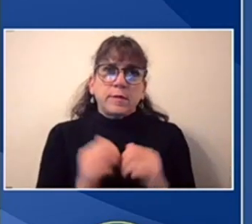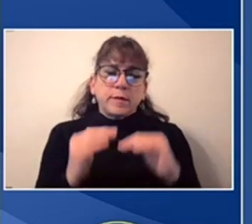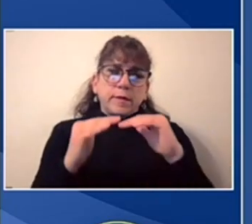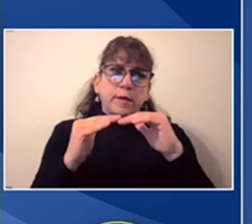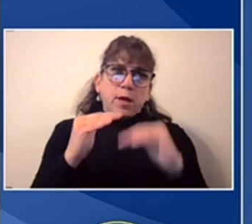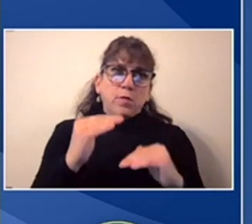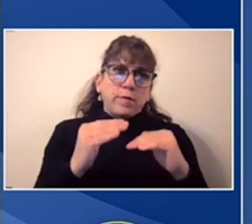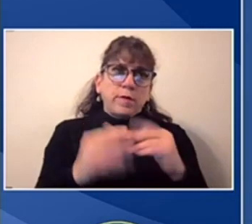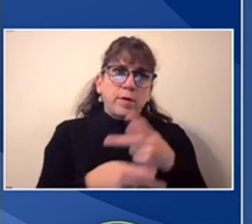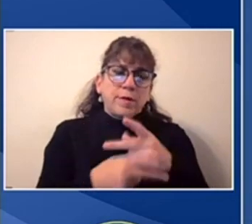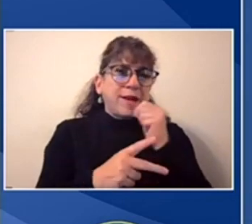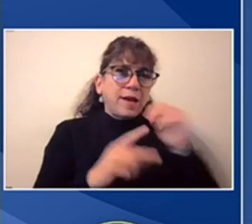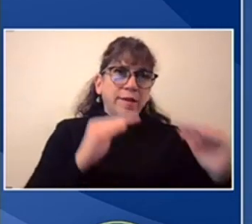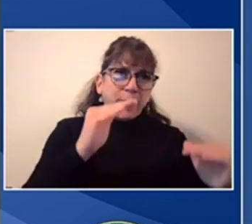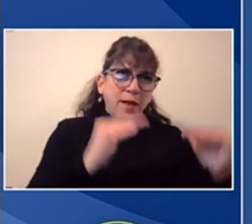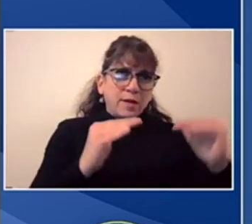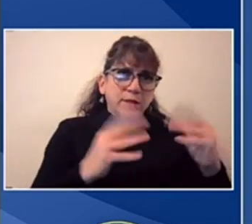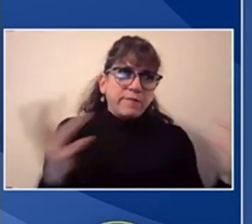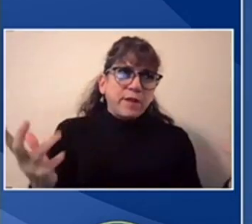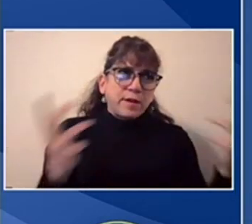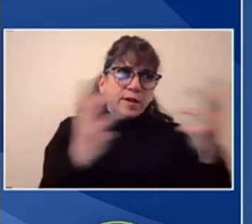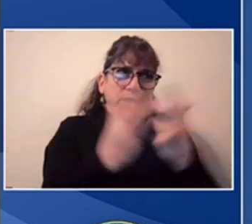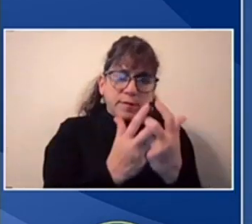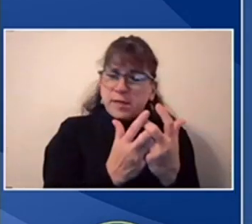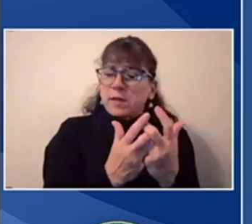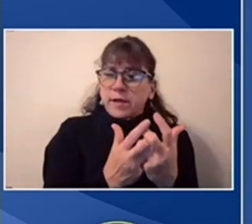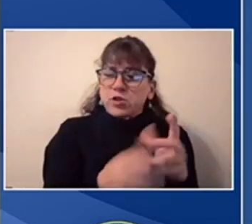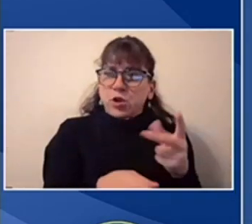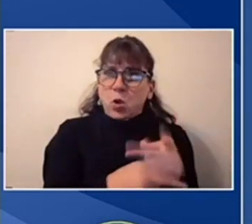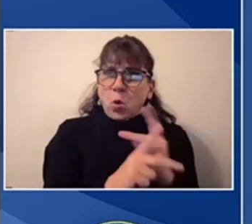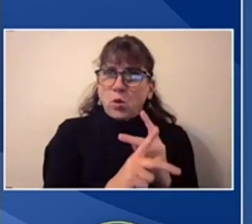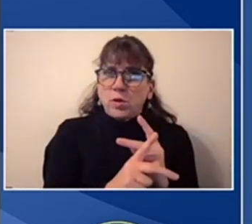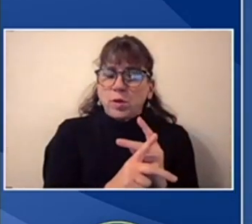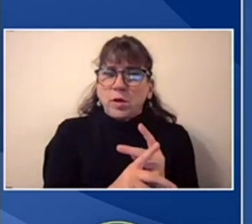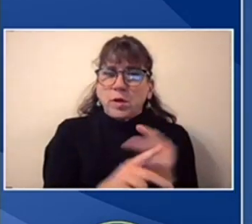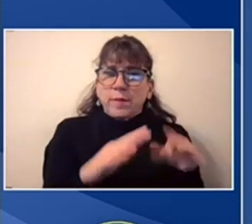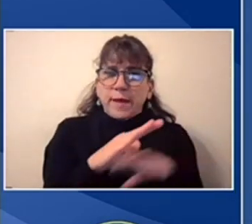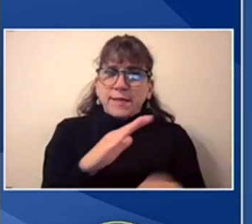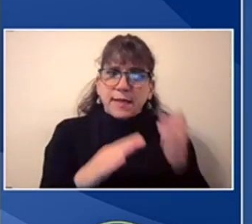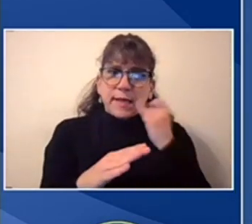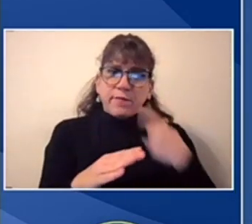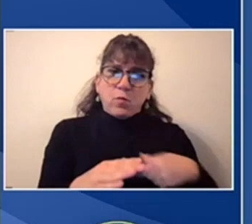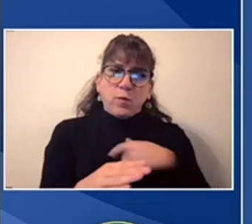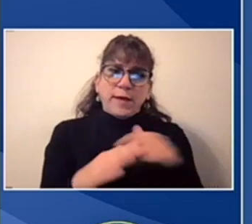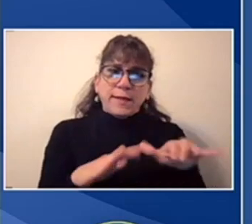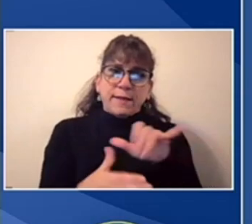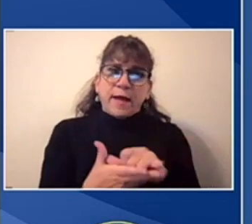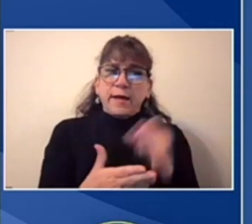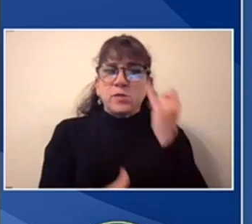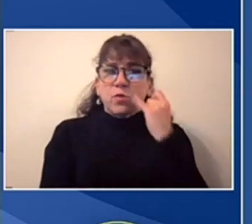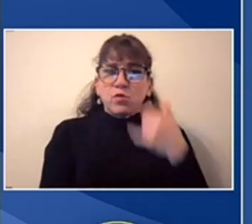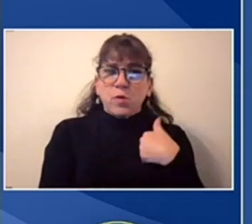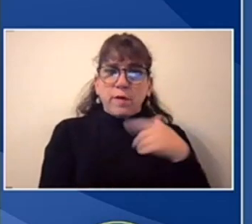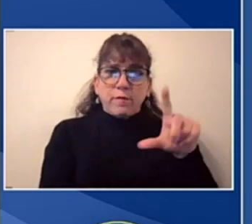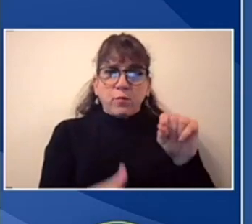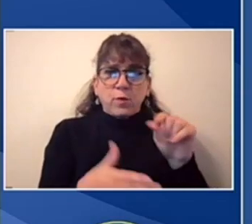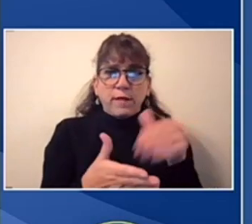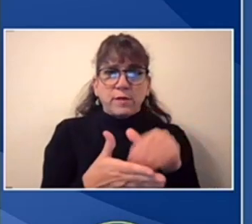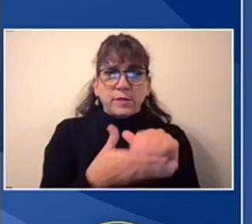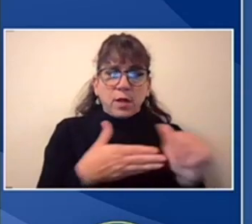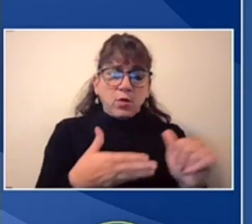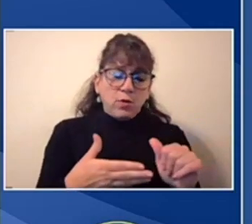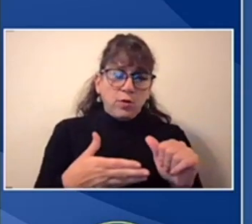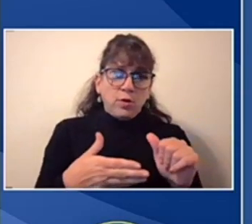at the balance of the dispersed consolidation loan. Because basically, otherwise, if we did that, like let's say you've got a $20,000 loan and a